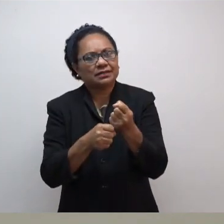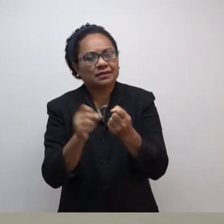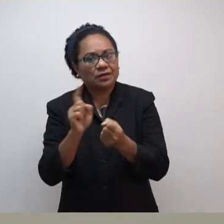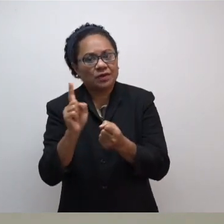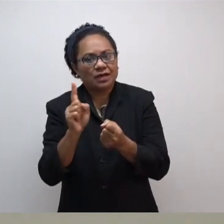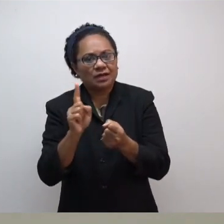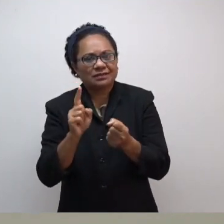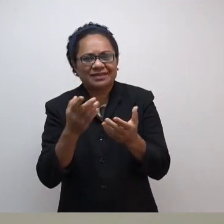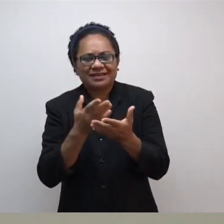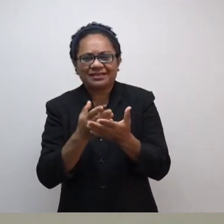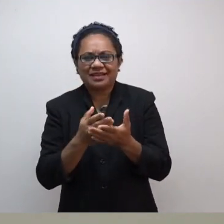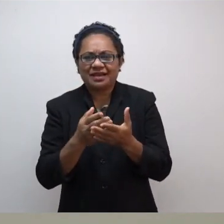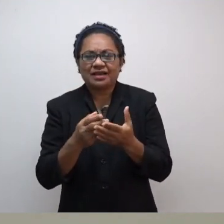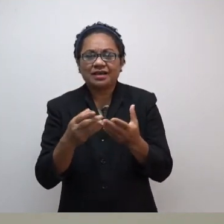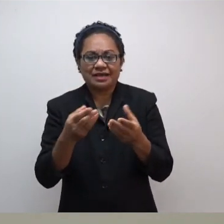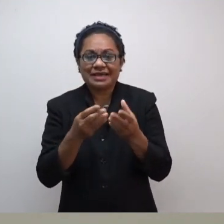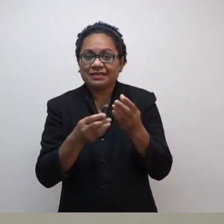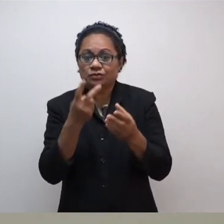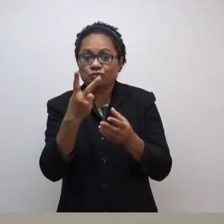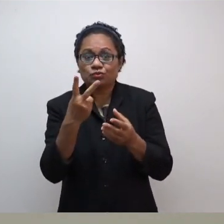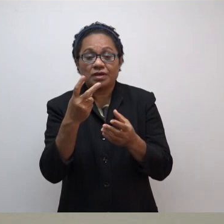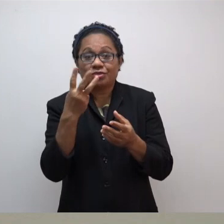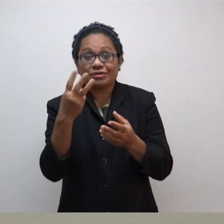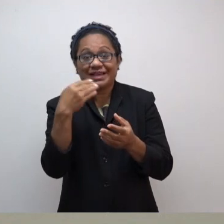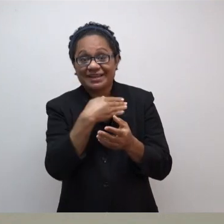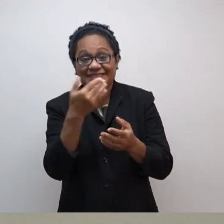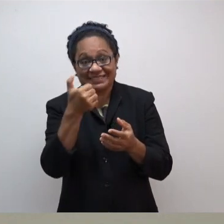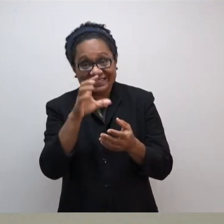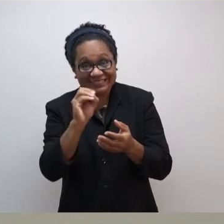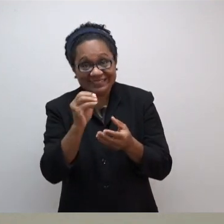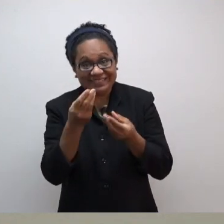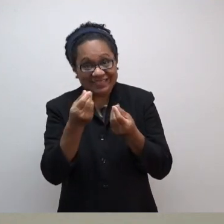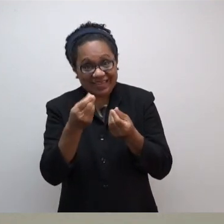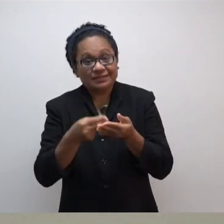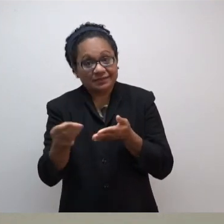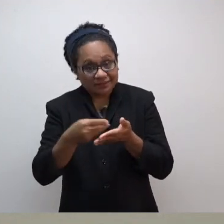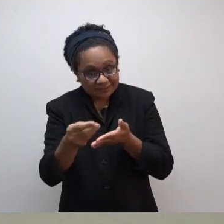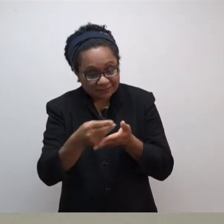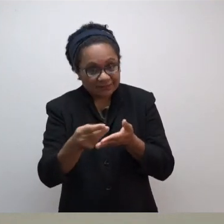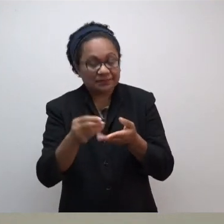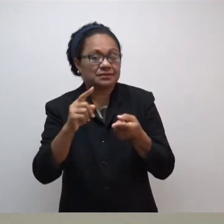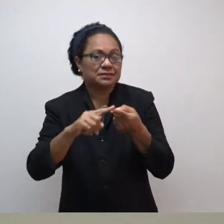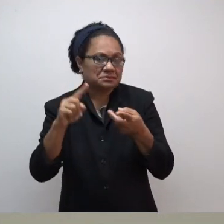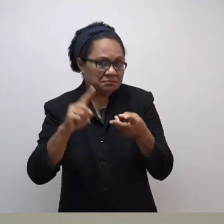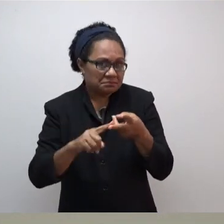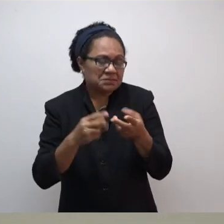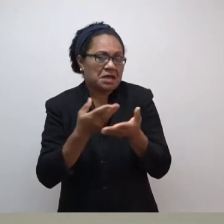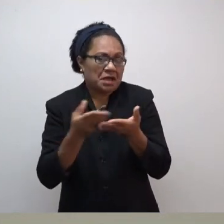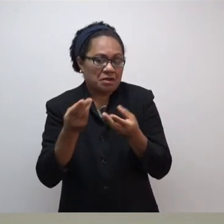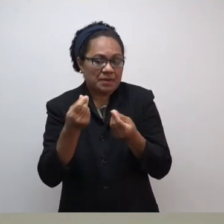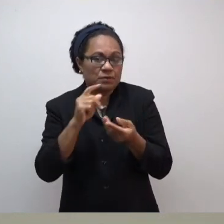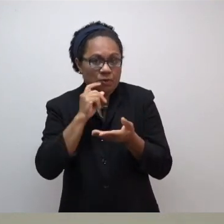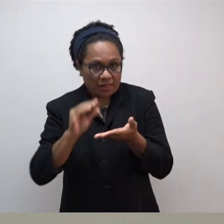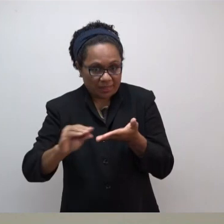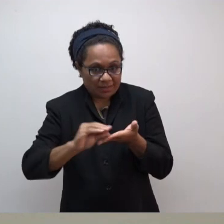of the $360 cash update and the status of the certain rollout and disbursements of this funding. I